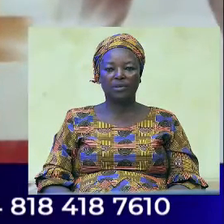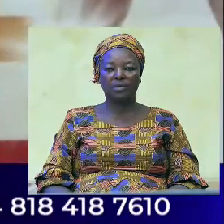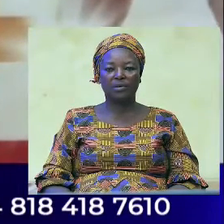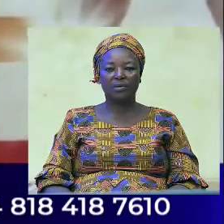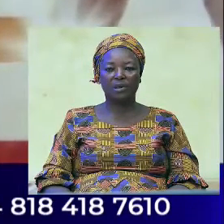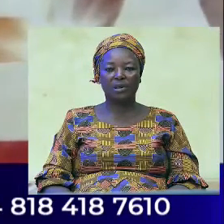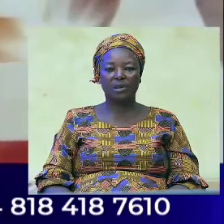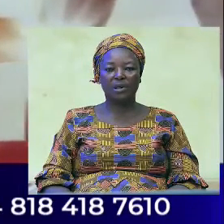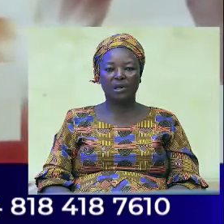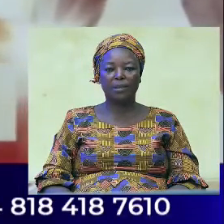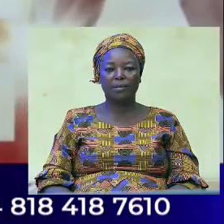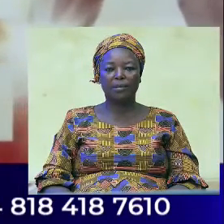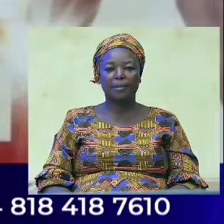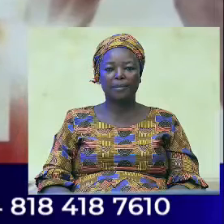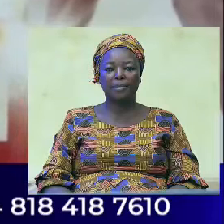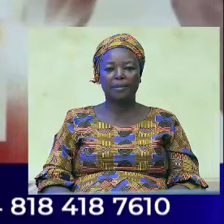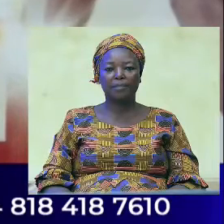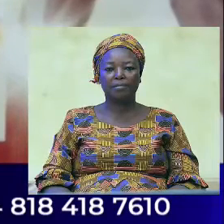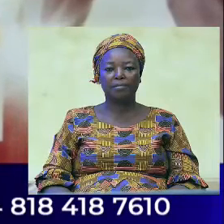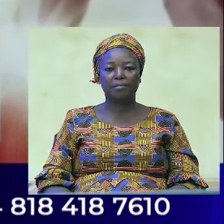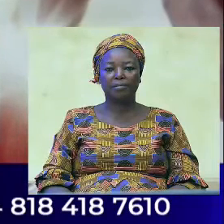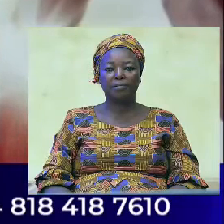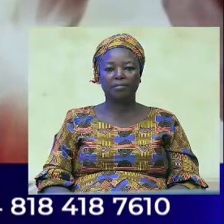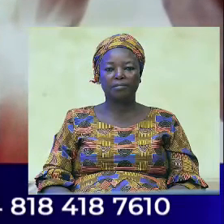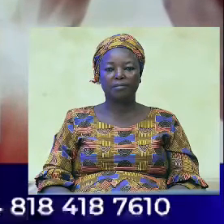my mother sim nanga so we genia.